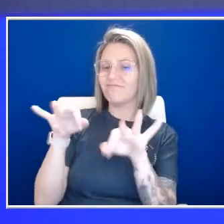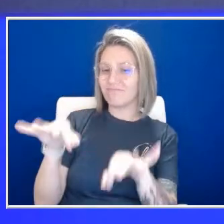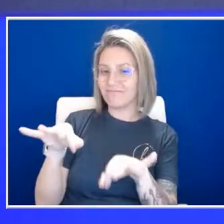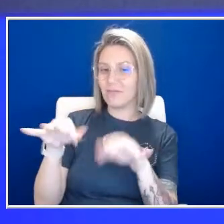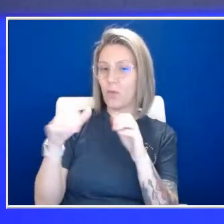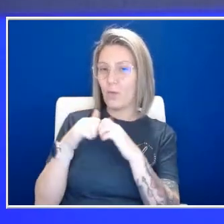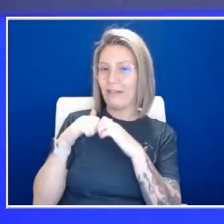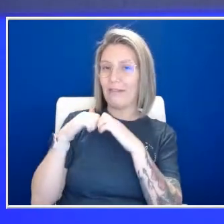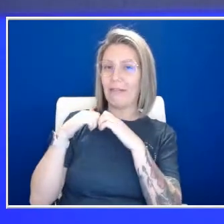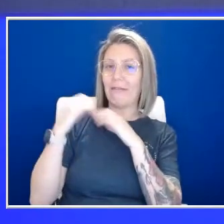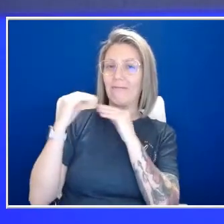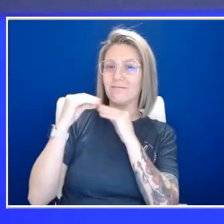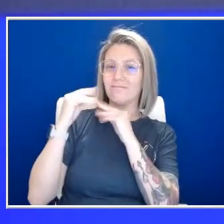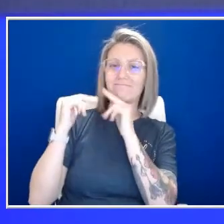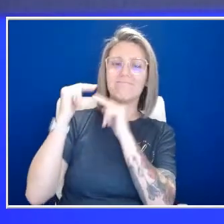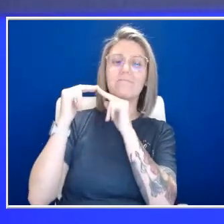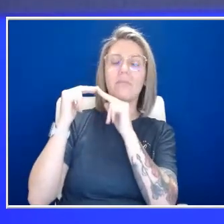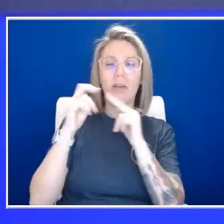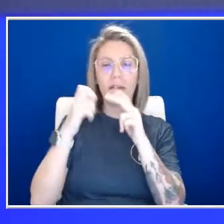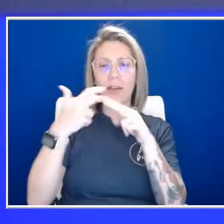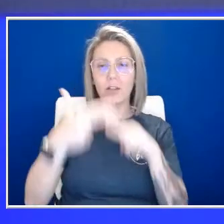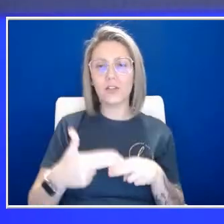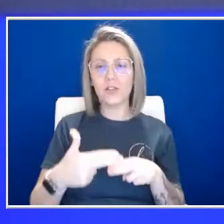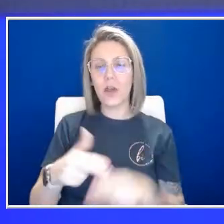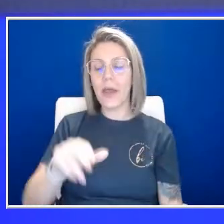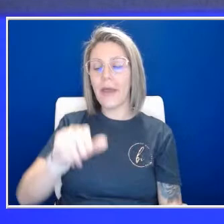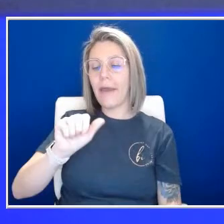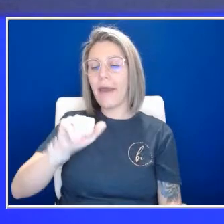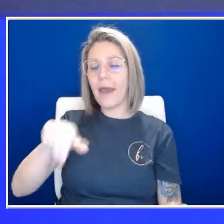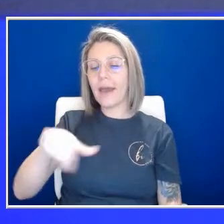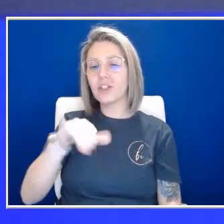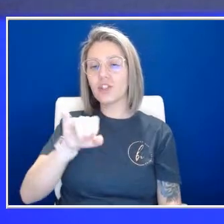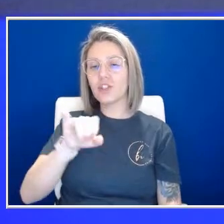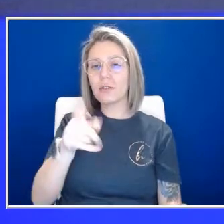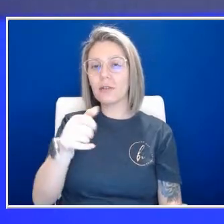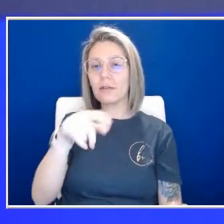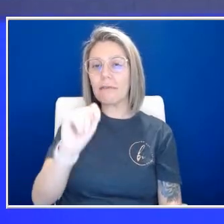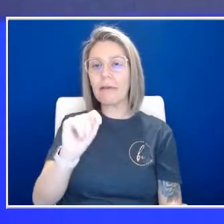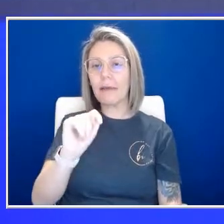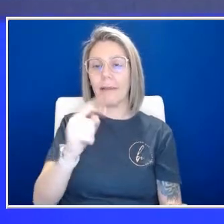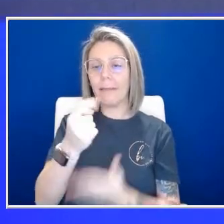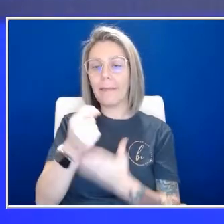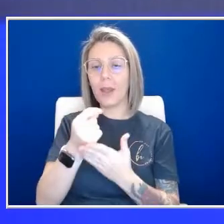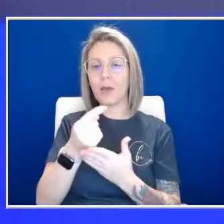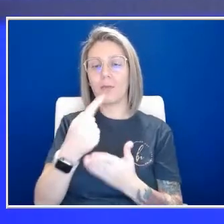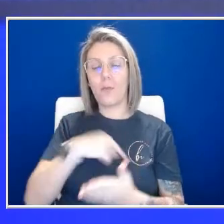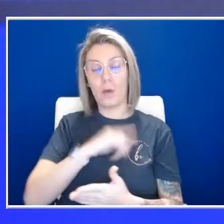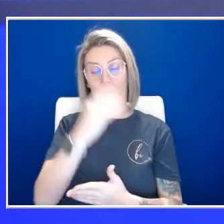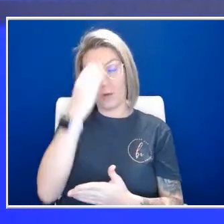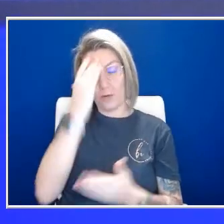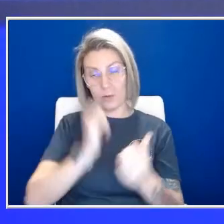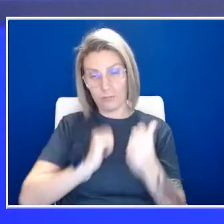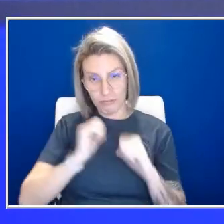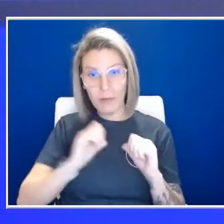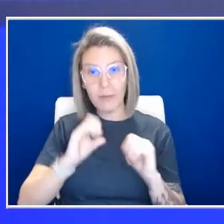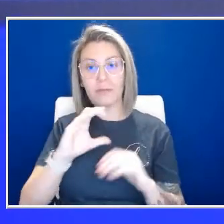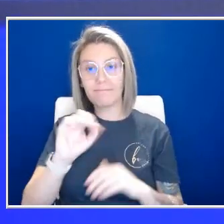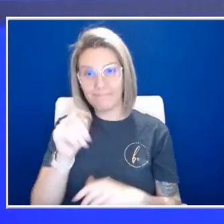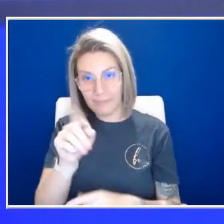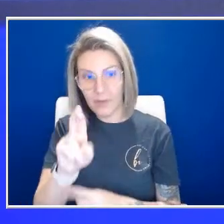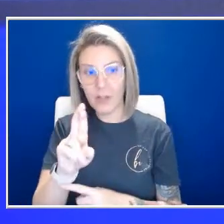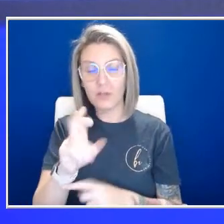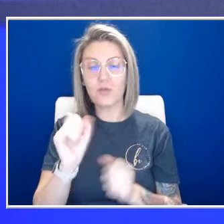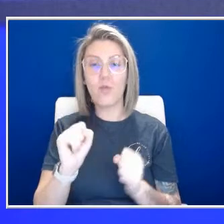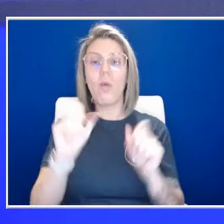that was what we call adjuvant therapy. So we knew she'd had aggressive disease. We wanted to reduce her recurrence